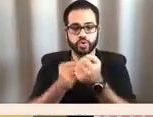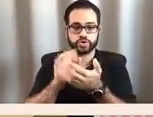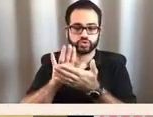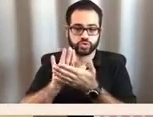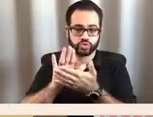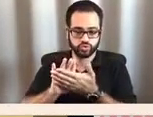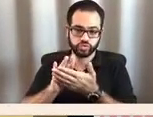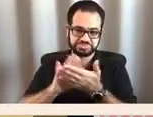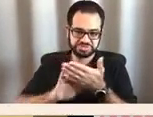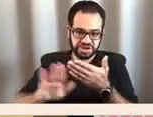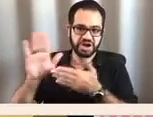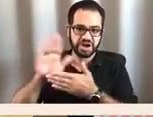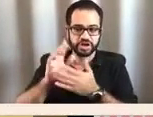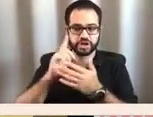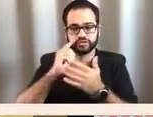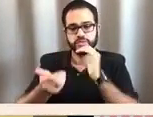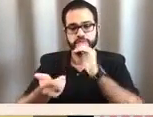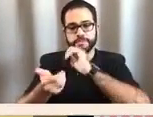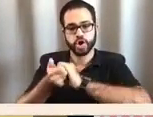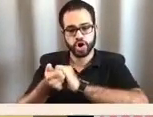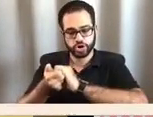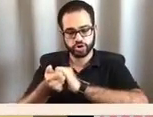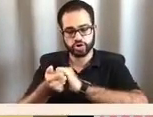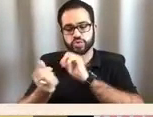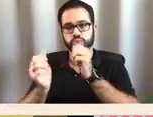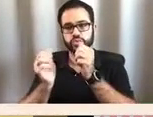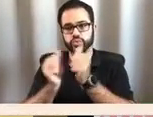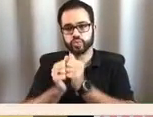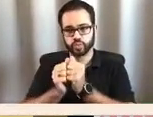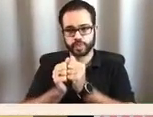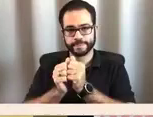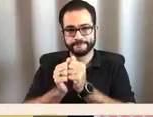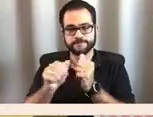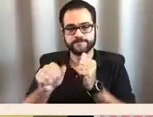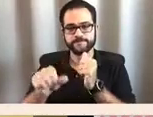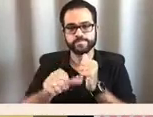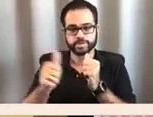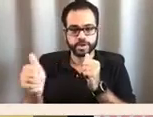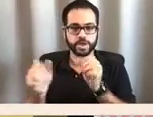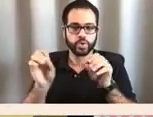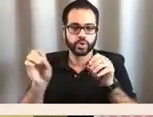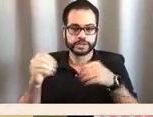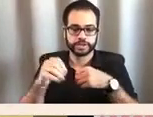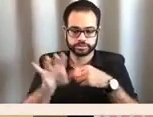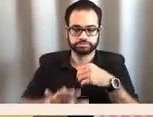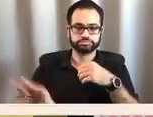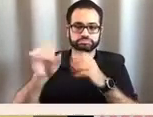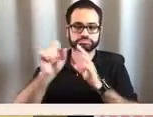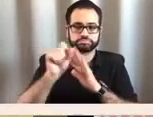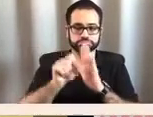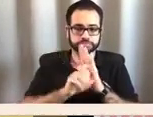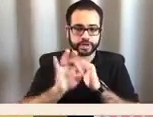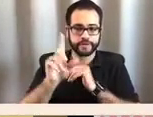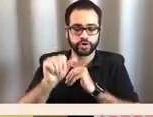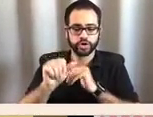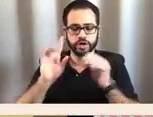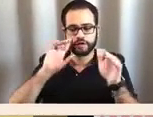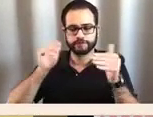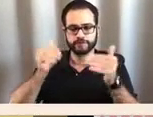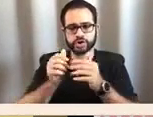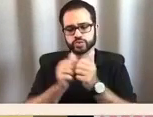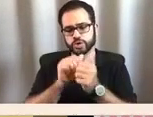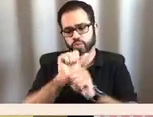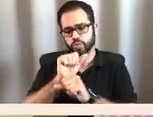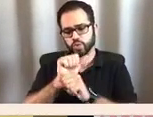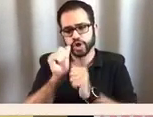ed, to partner with other organizations across the state who focus on working with individuals